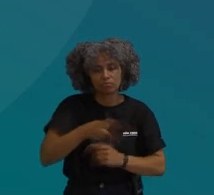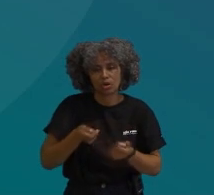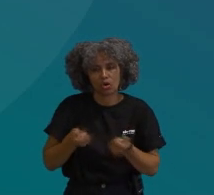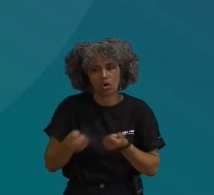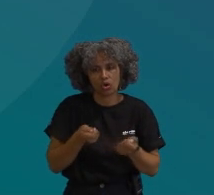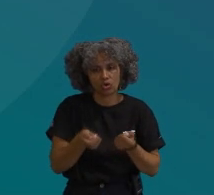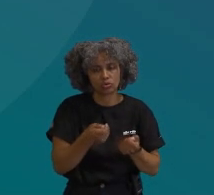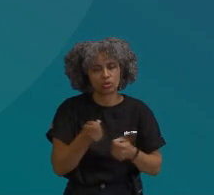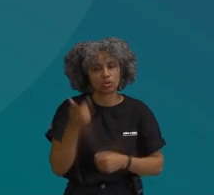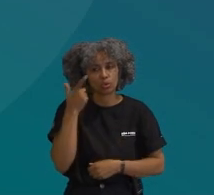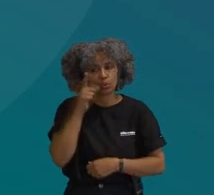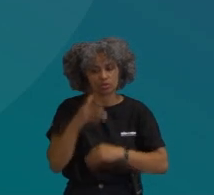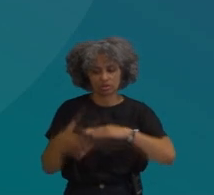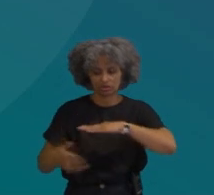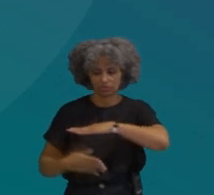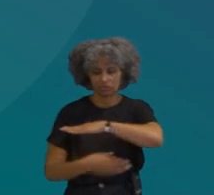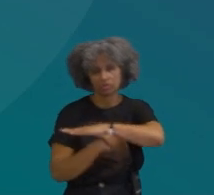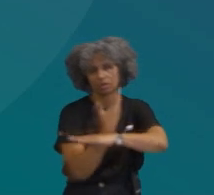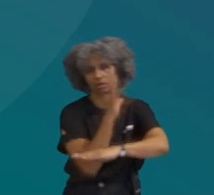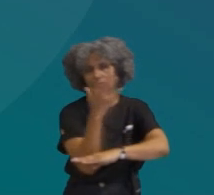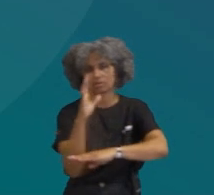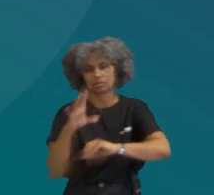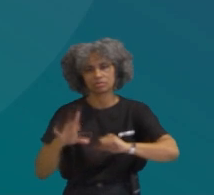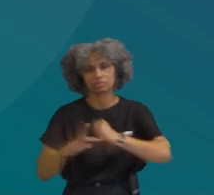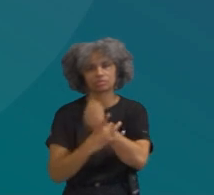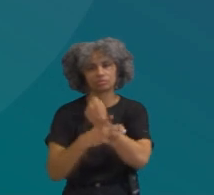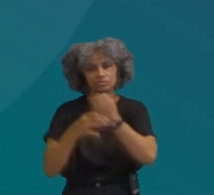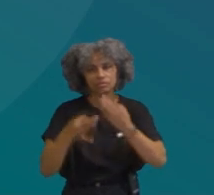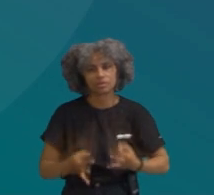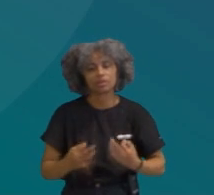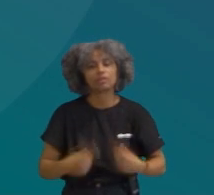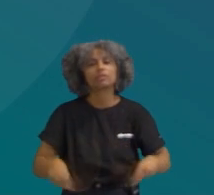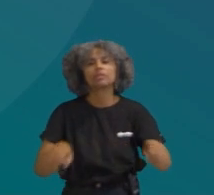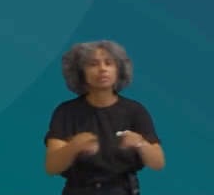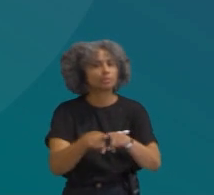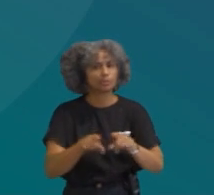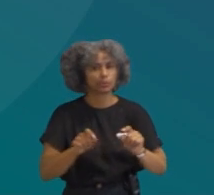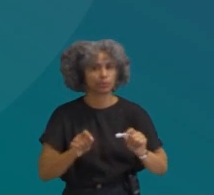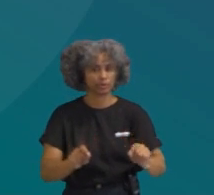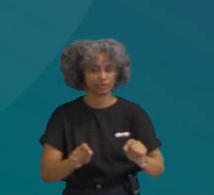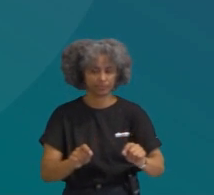to promote biodiversity and achieve carbon neutrality.